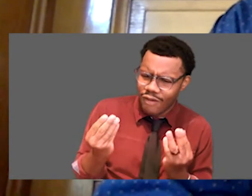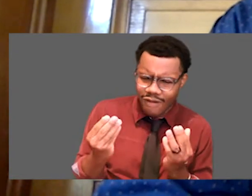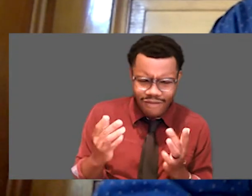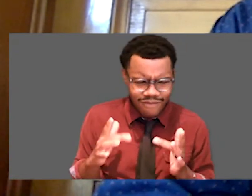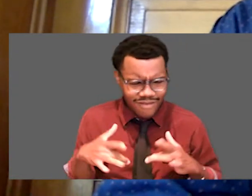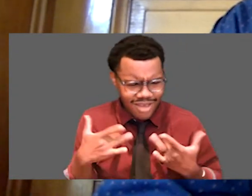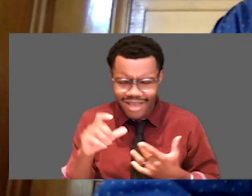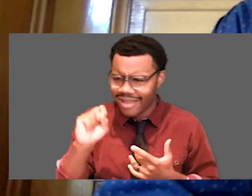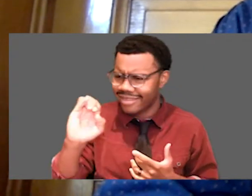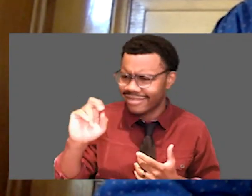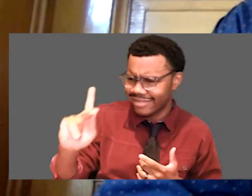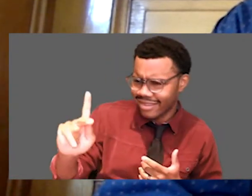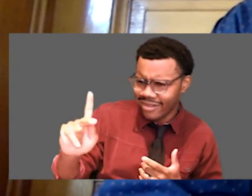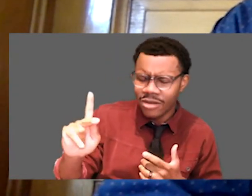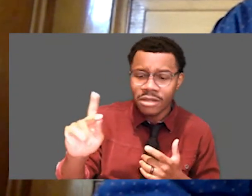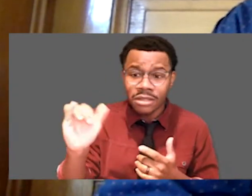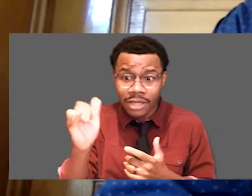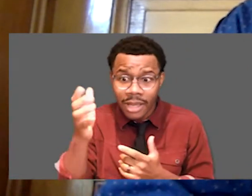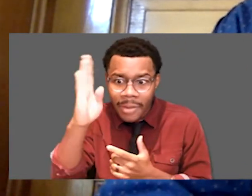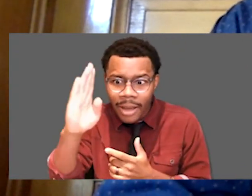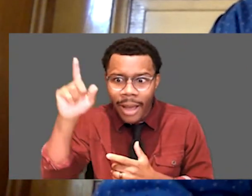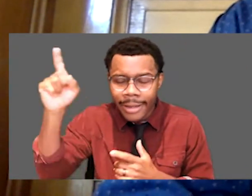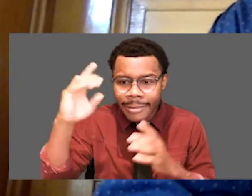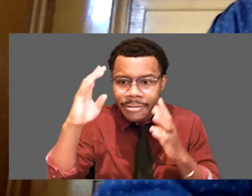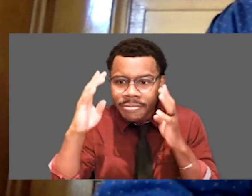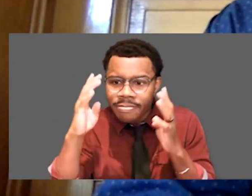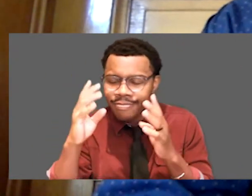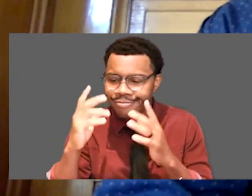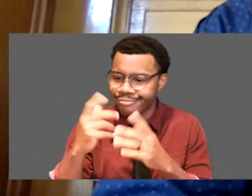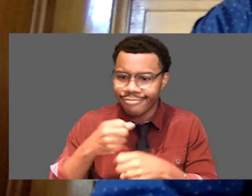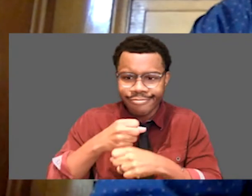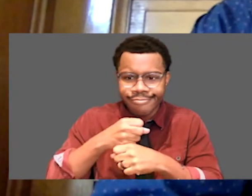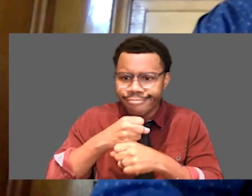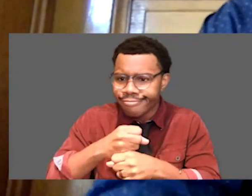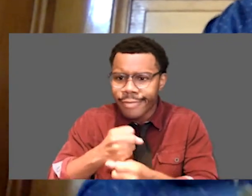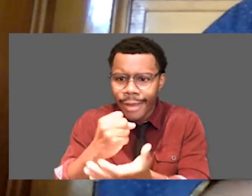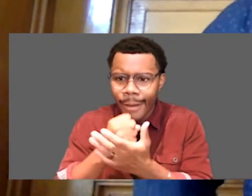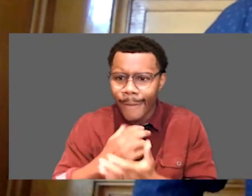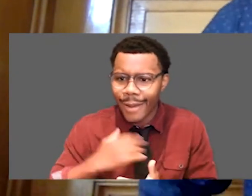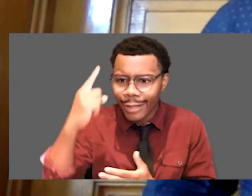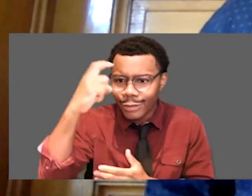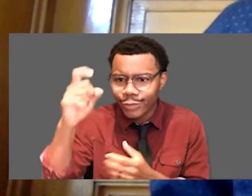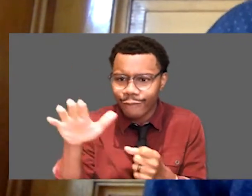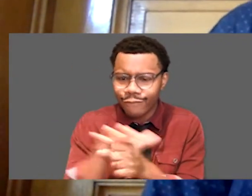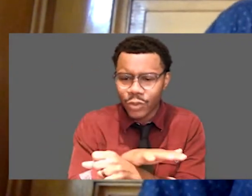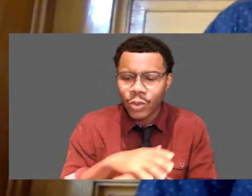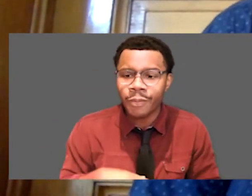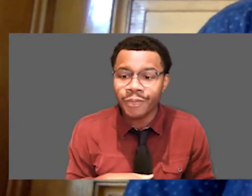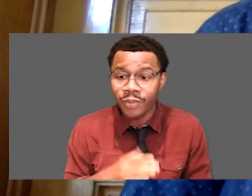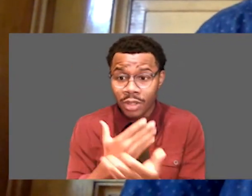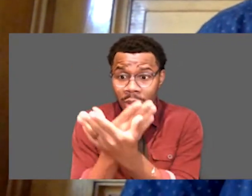filaments God used to weave my dreams with. For hours afterward, when butterflies,